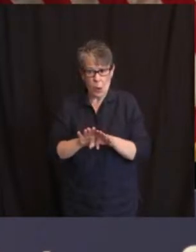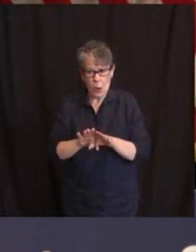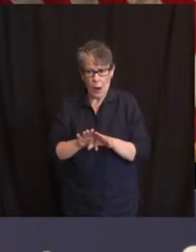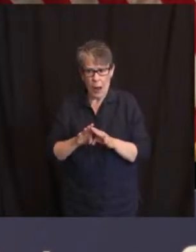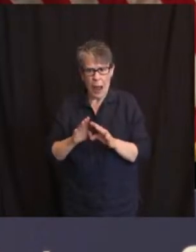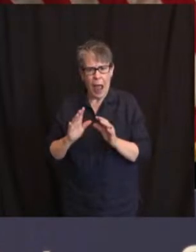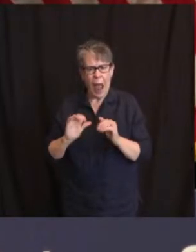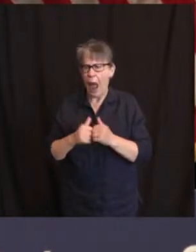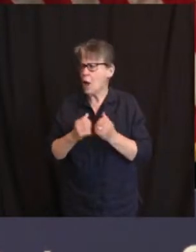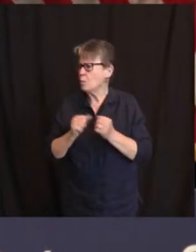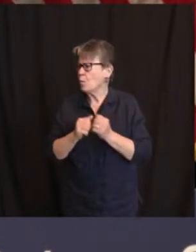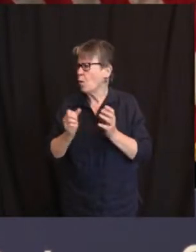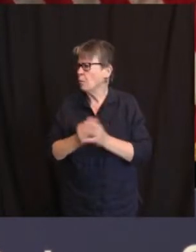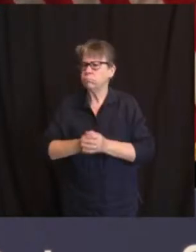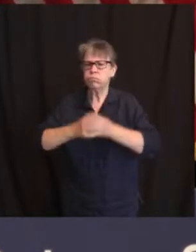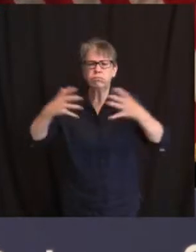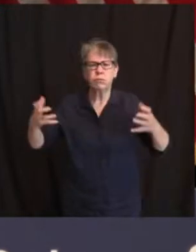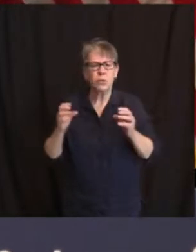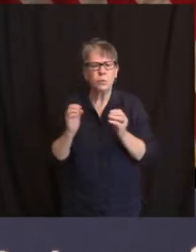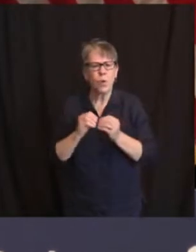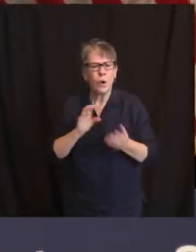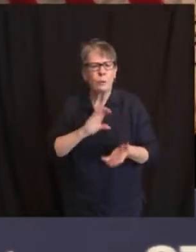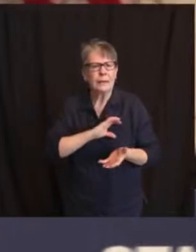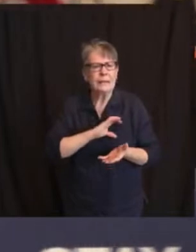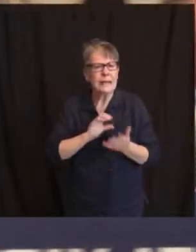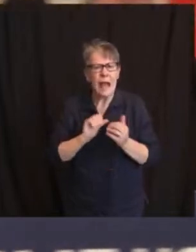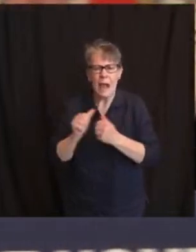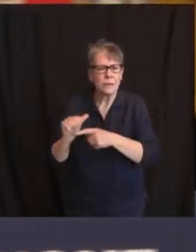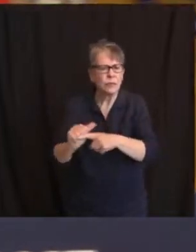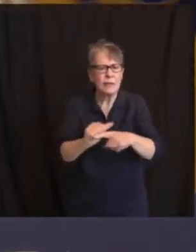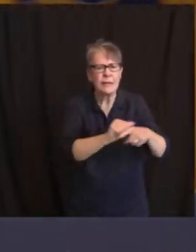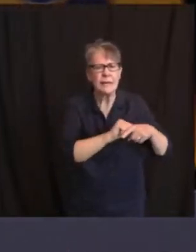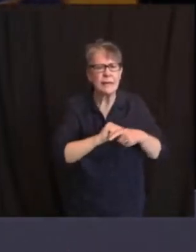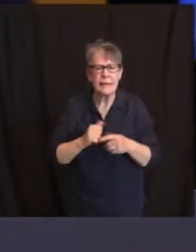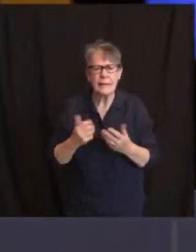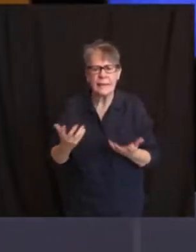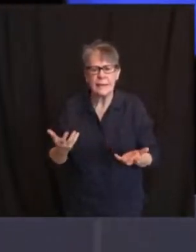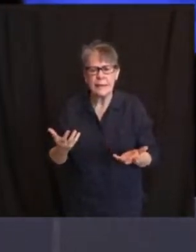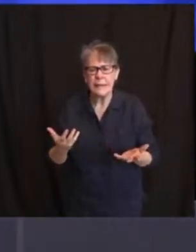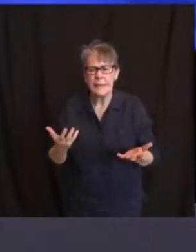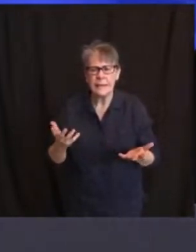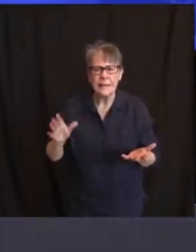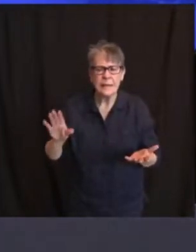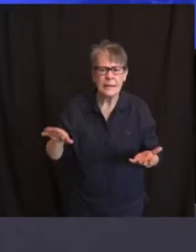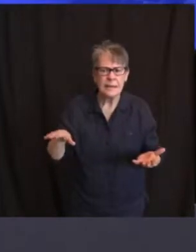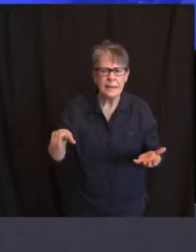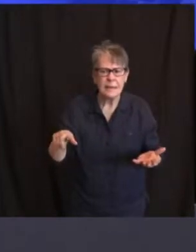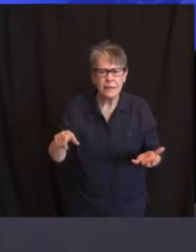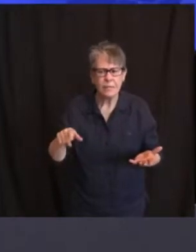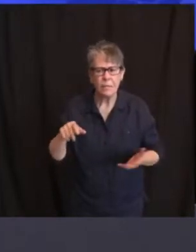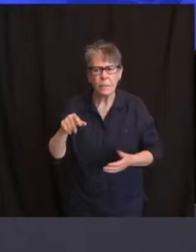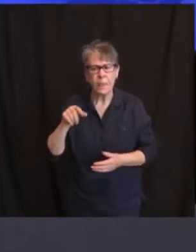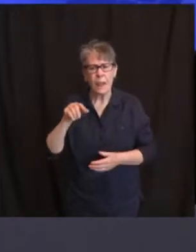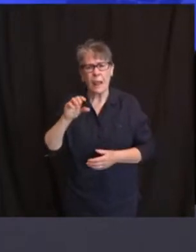Is that it? Yep, I'm going to make it short. Pat? You mean as far as law enforcement